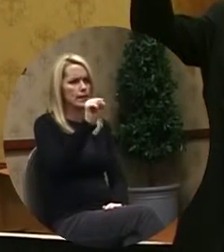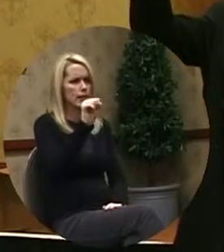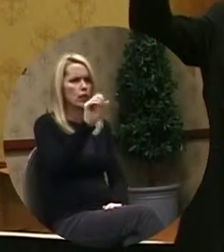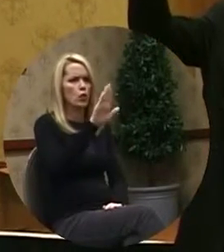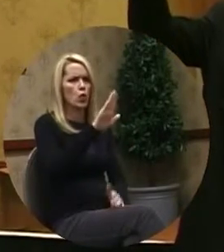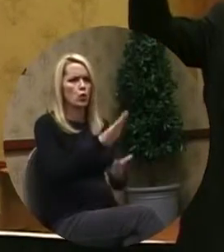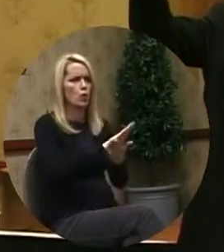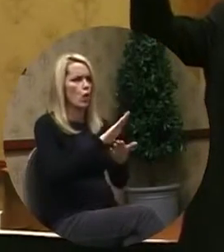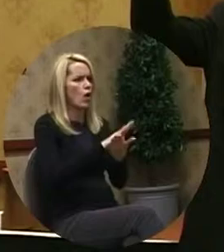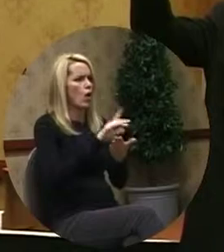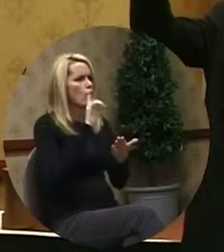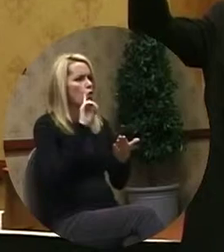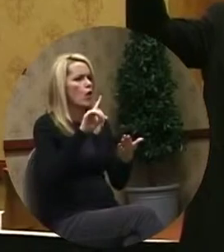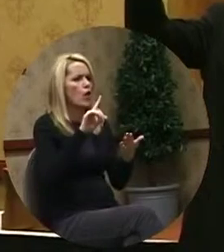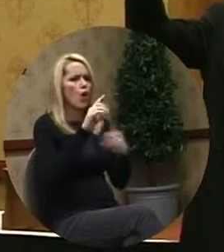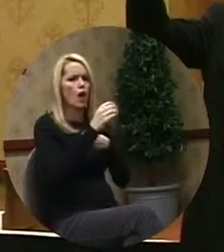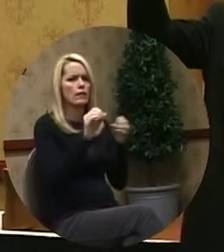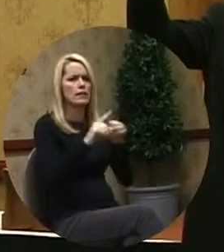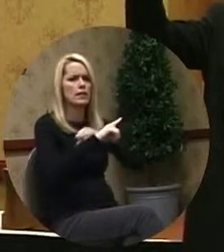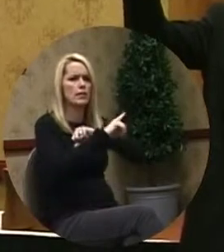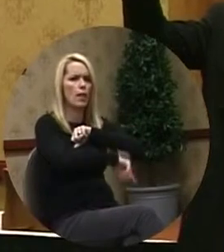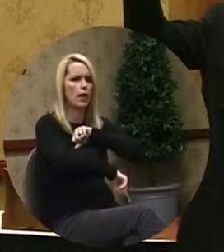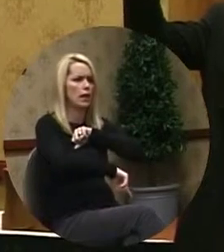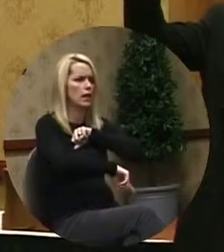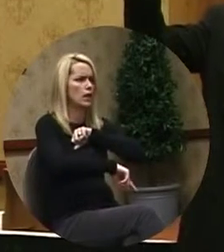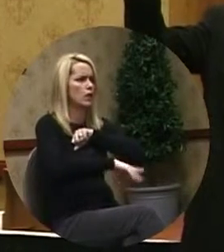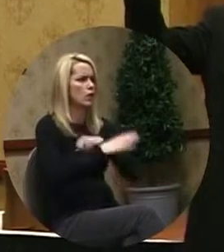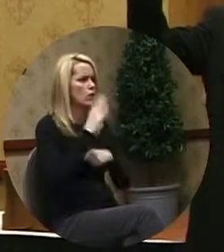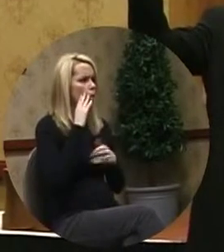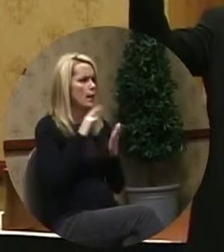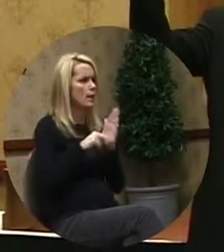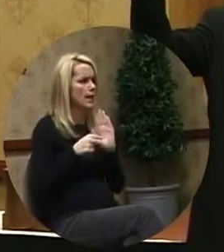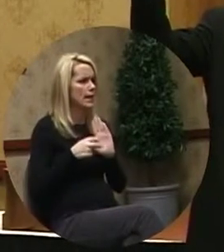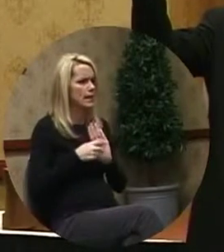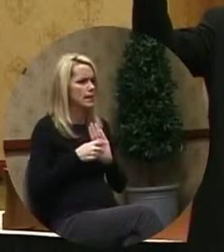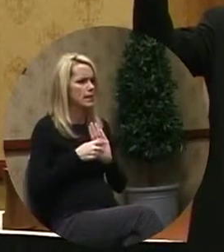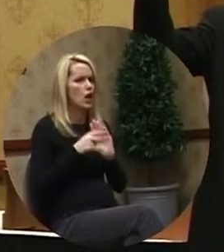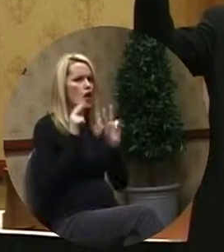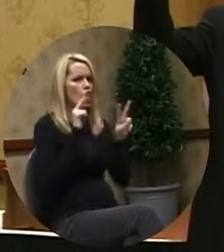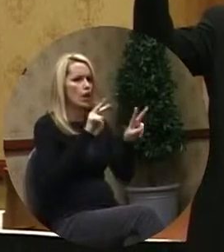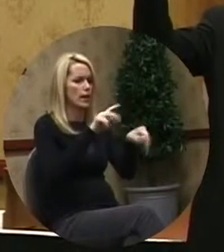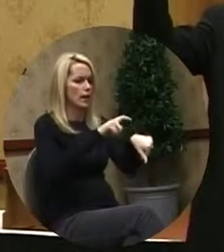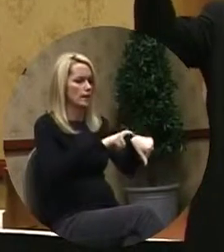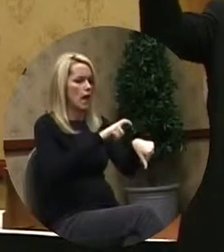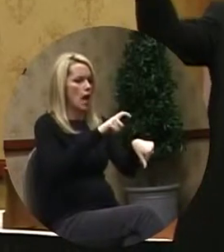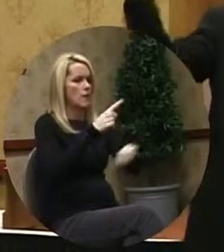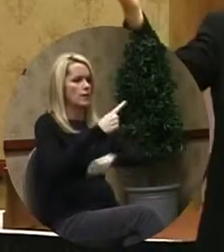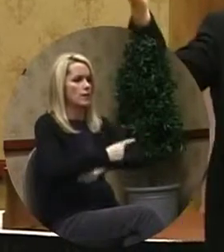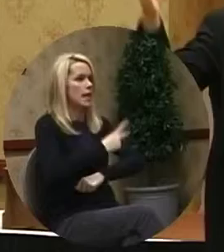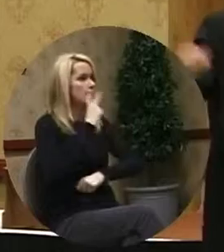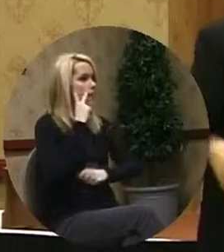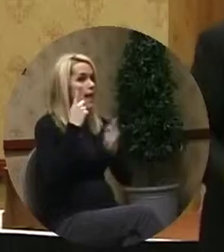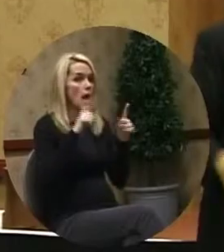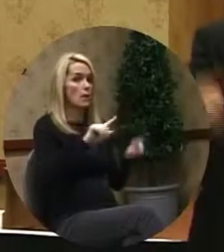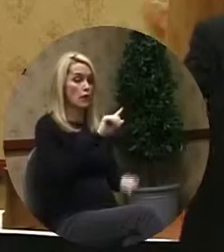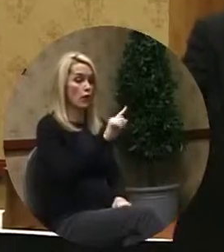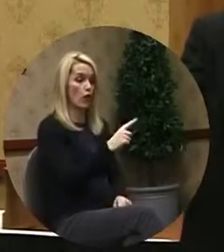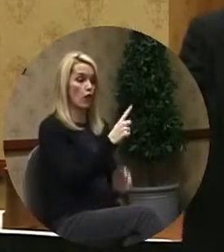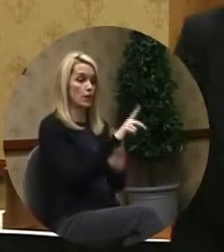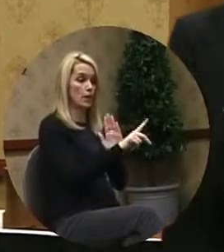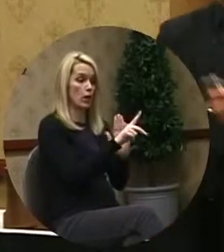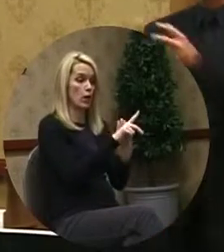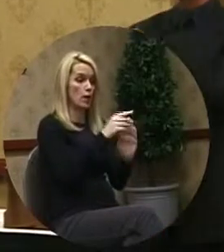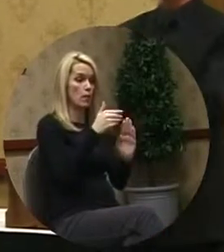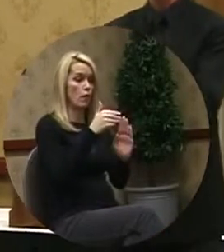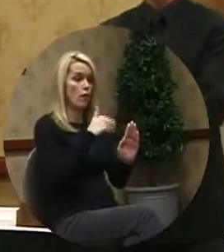look at office discipline referrals? And so you know what it means to say, you can look at time of day and see if it happens first period or right